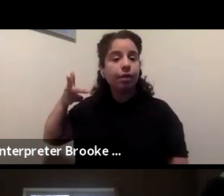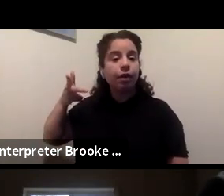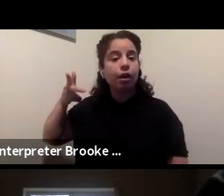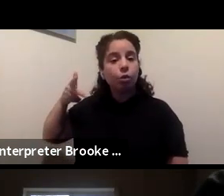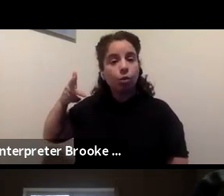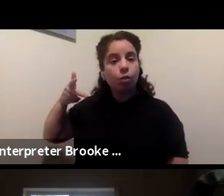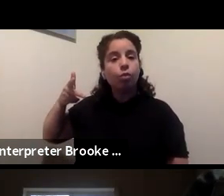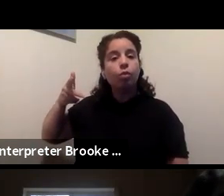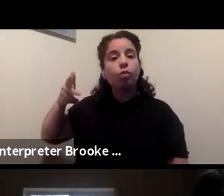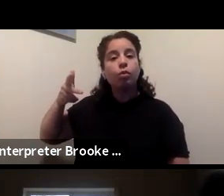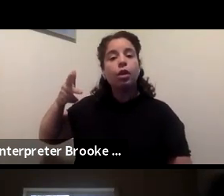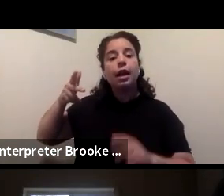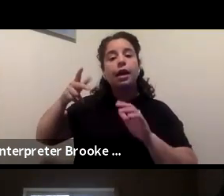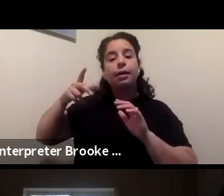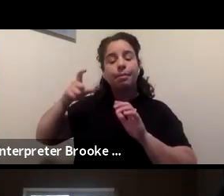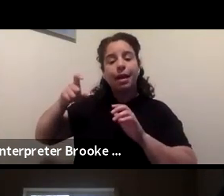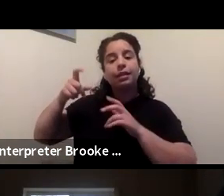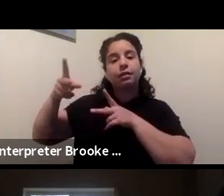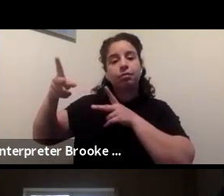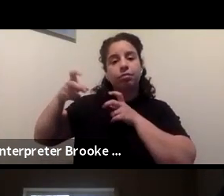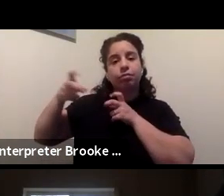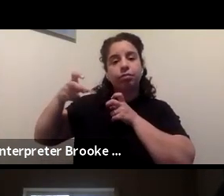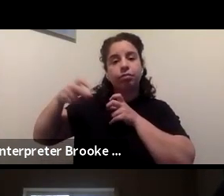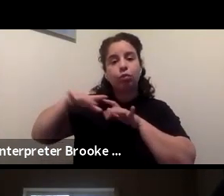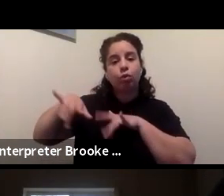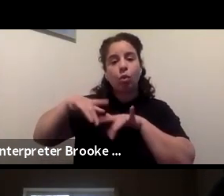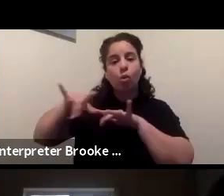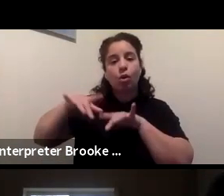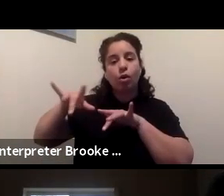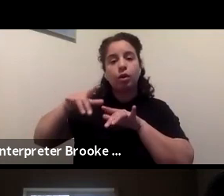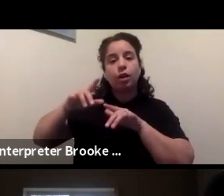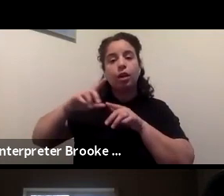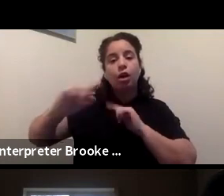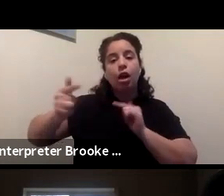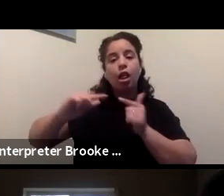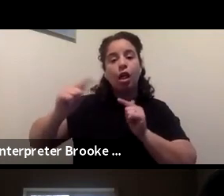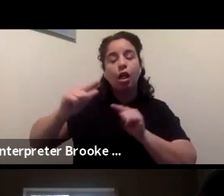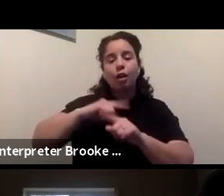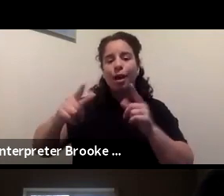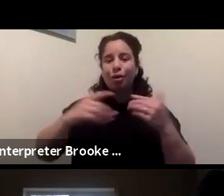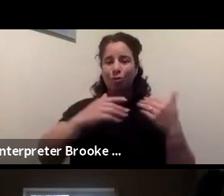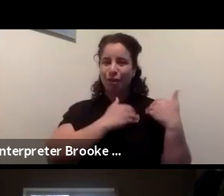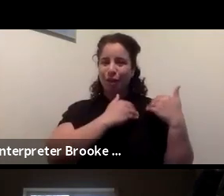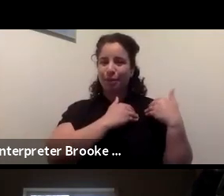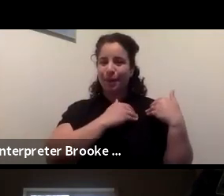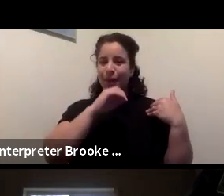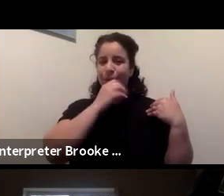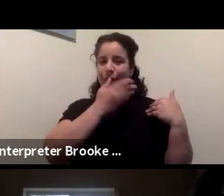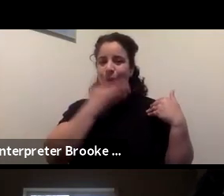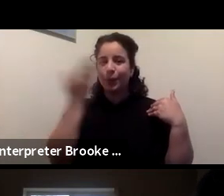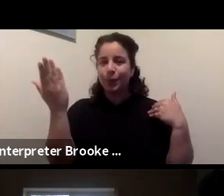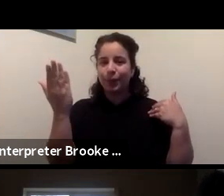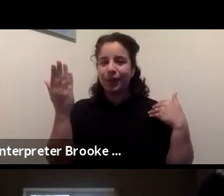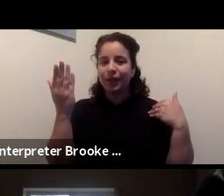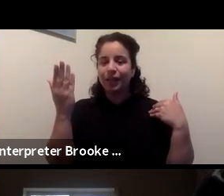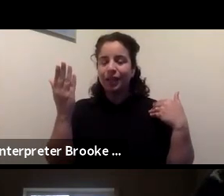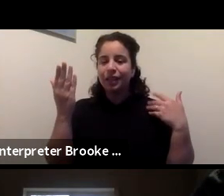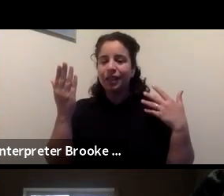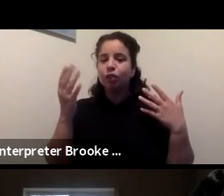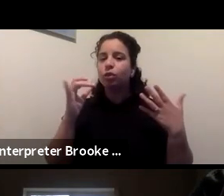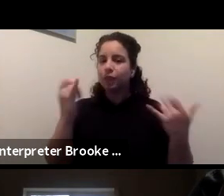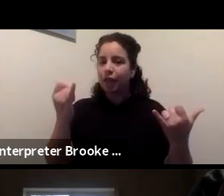record interactions, and the ways that that has not led to any sort of accountability. And so I'm curious about, in this moment